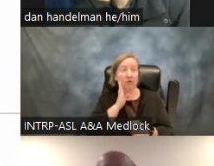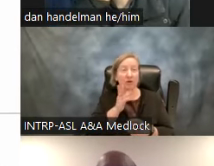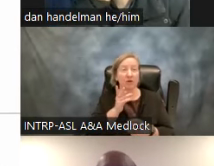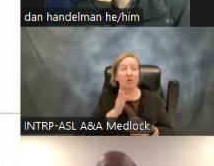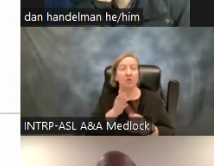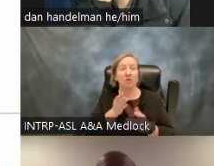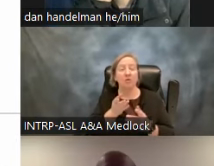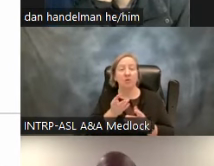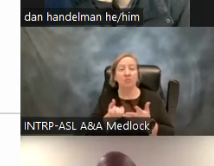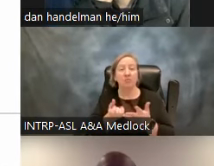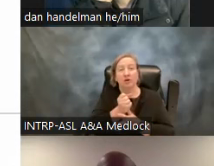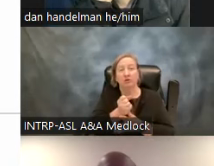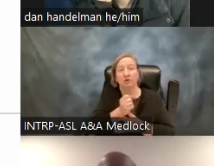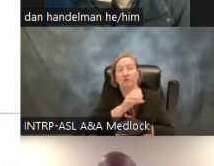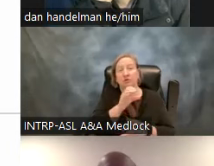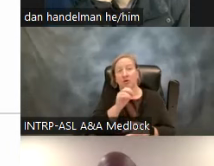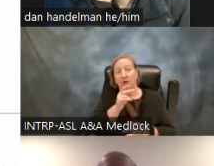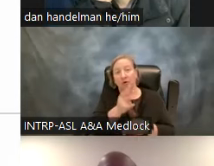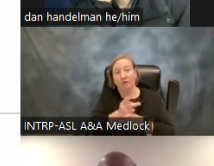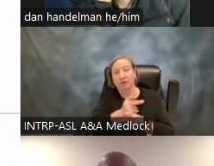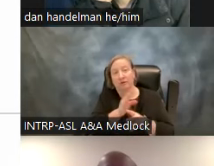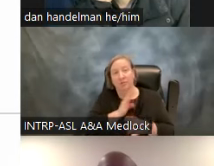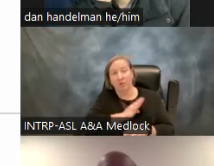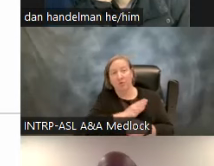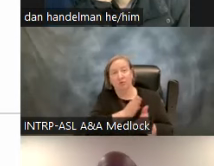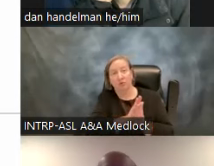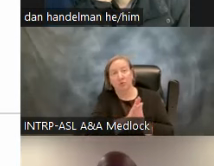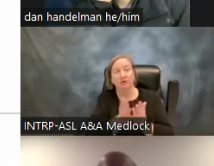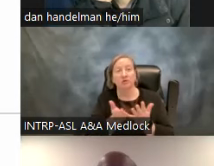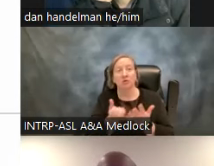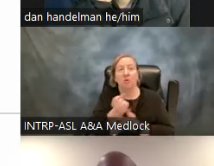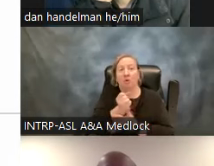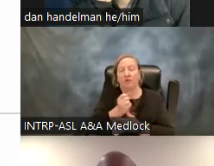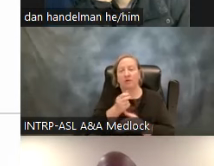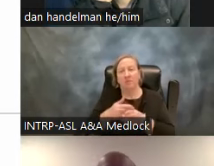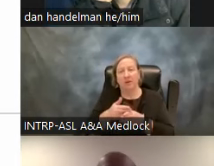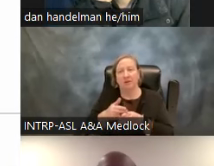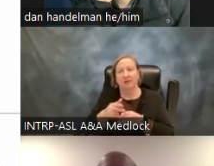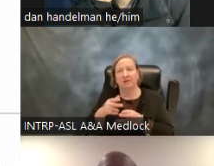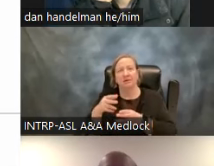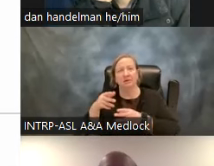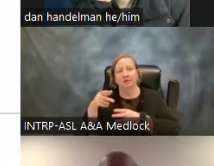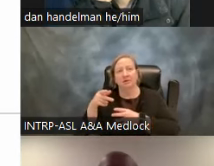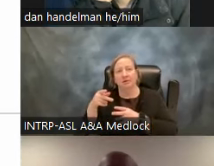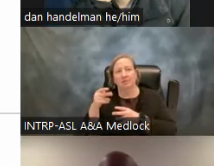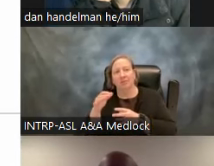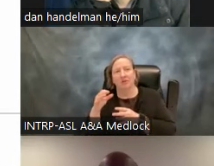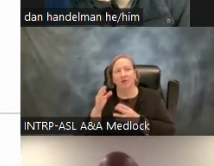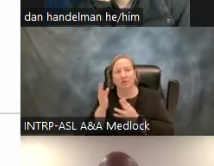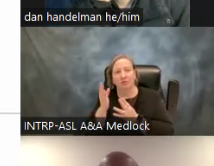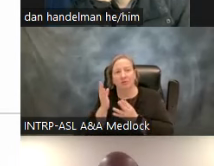board's request over pending public records requests and should respond, blah, blah. So, thank